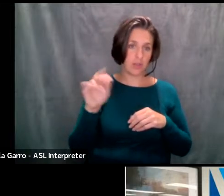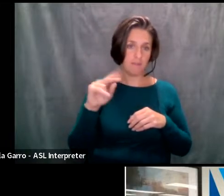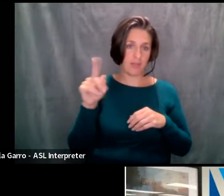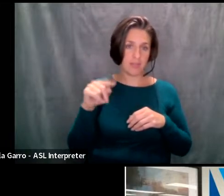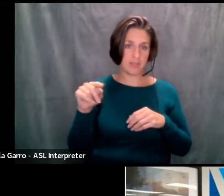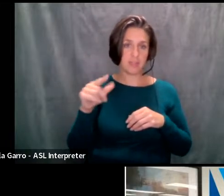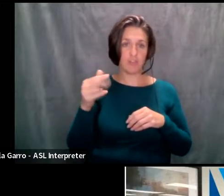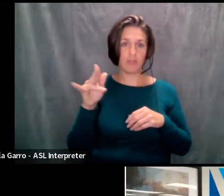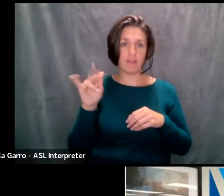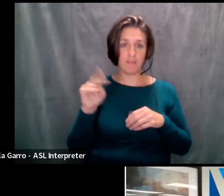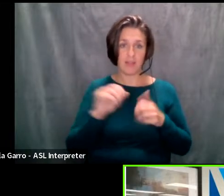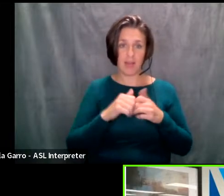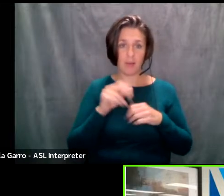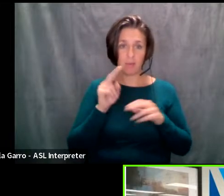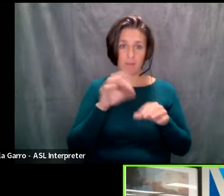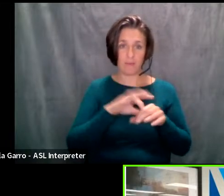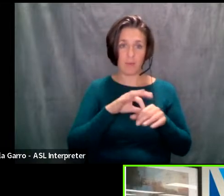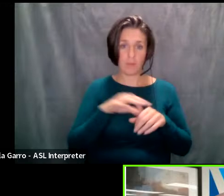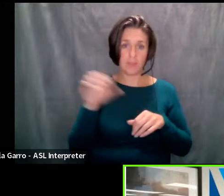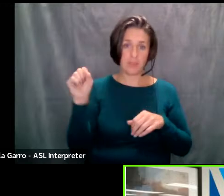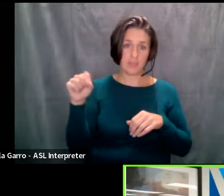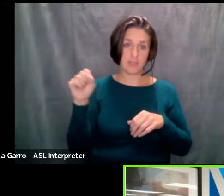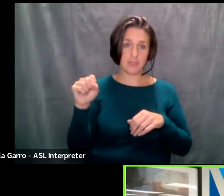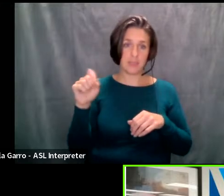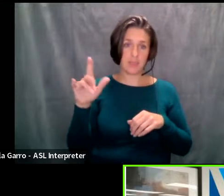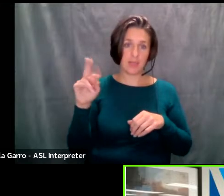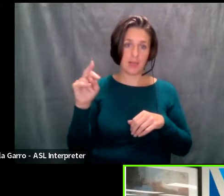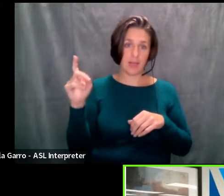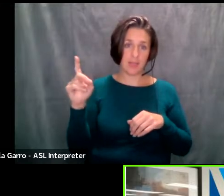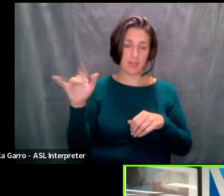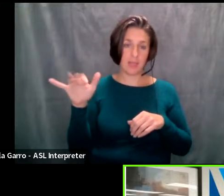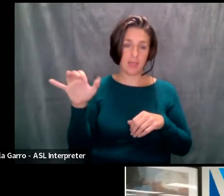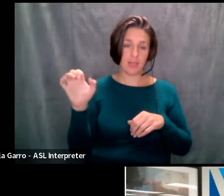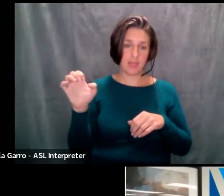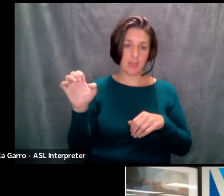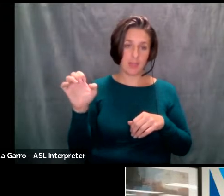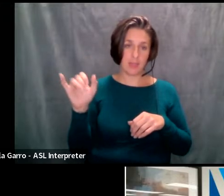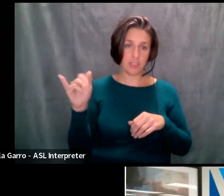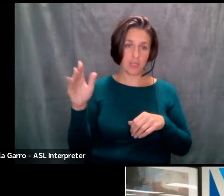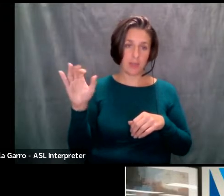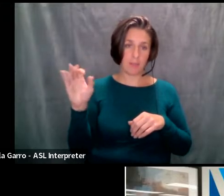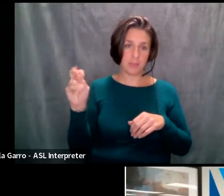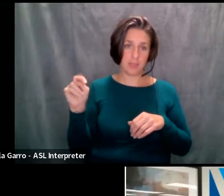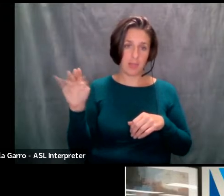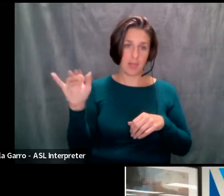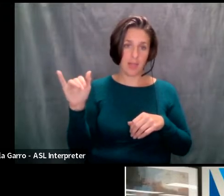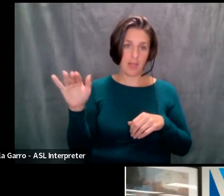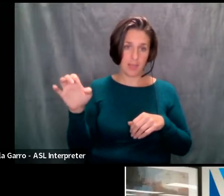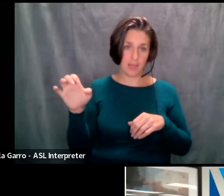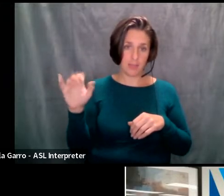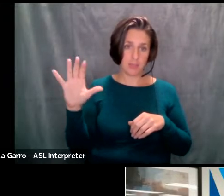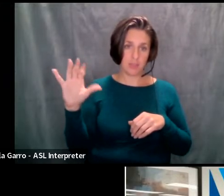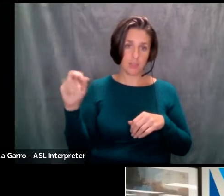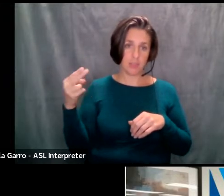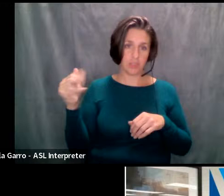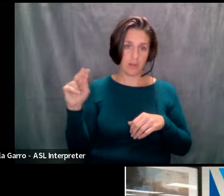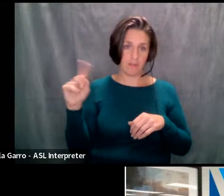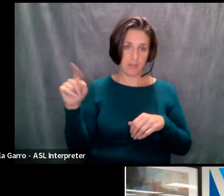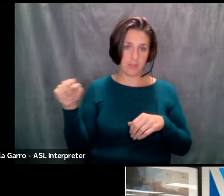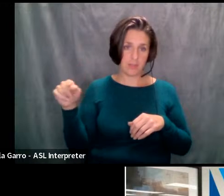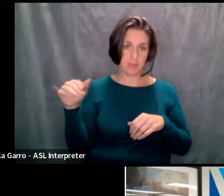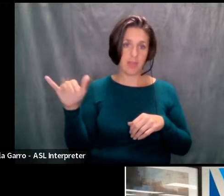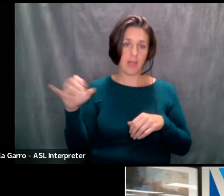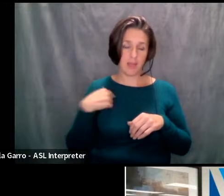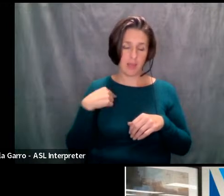Trustee Griffin, how do you vote? Yes. Trustee Land, Aye. trustee Jacobson, Aye. trustee Chavez, Aye. and